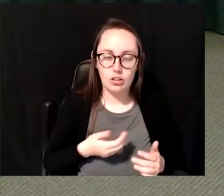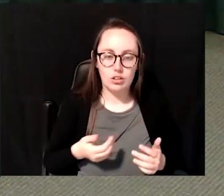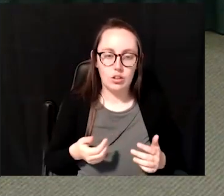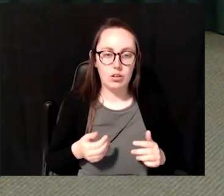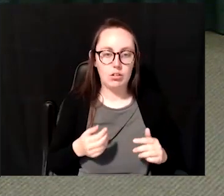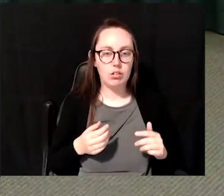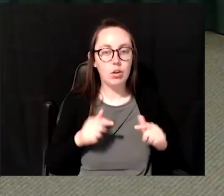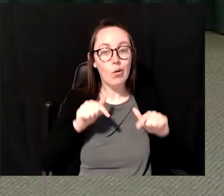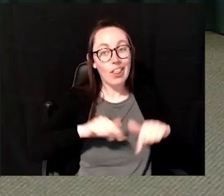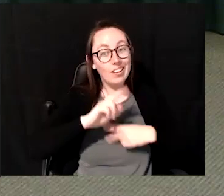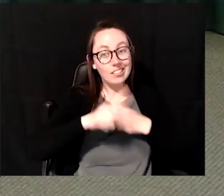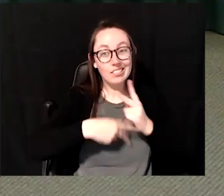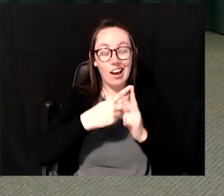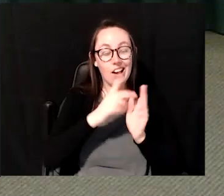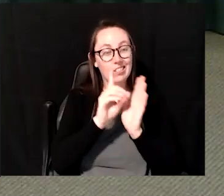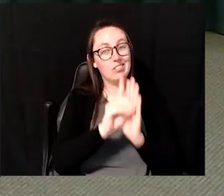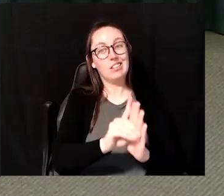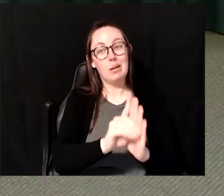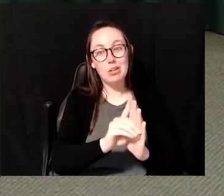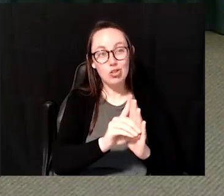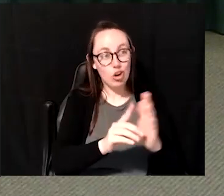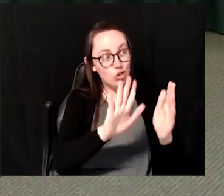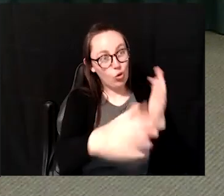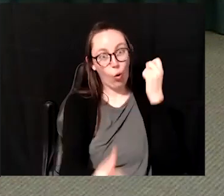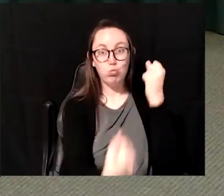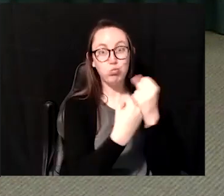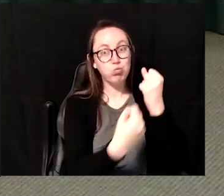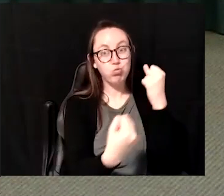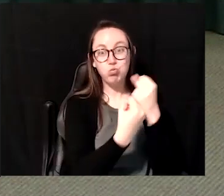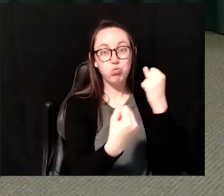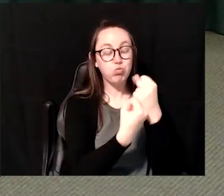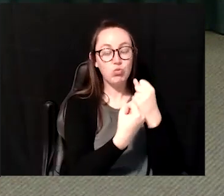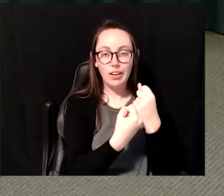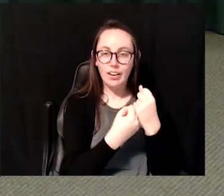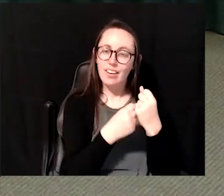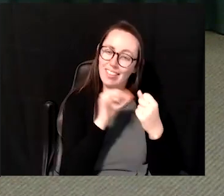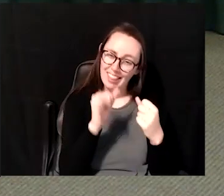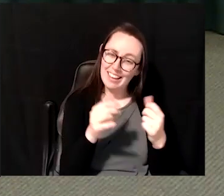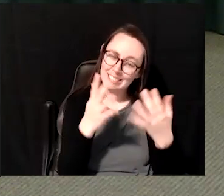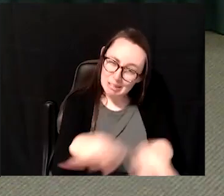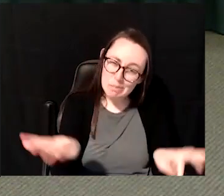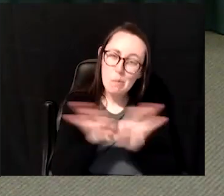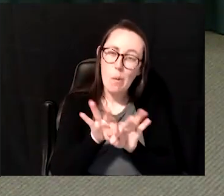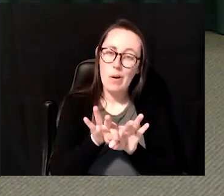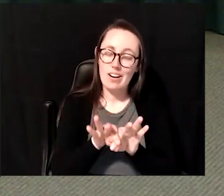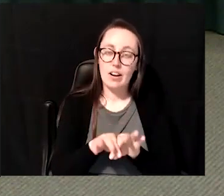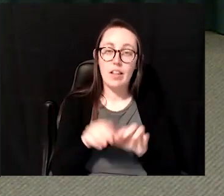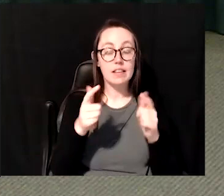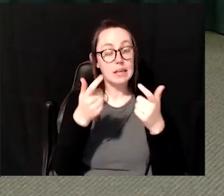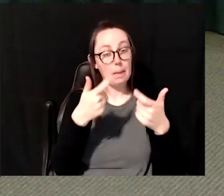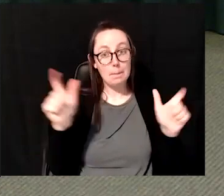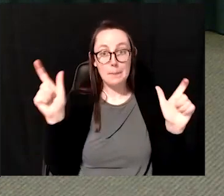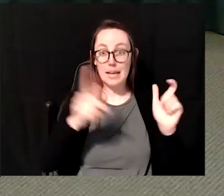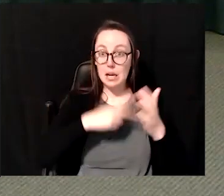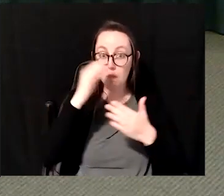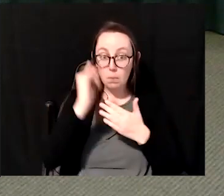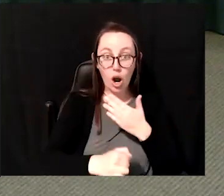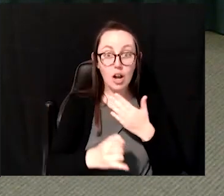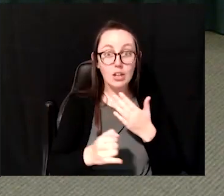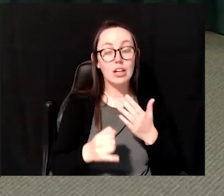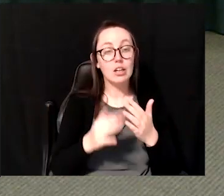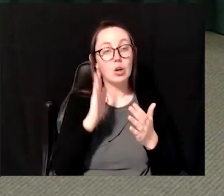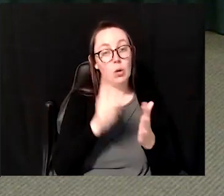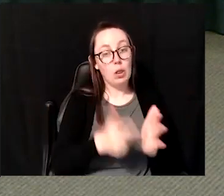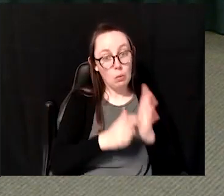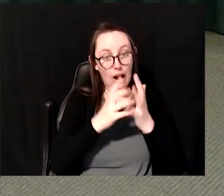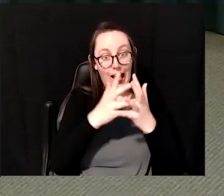communicate a lot I think also to the external world is we this is a really big project it has a lot of potential um and it's going to take a lot of steps to get there